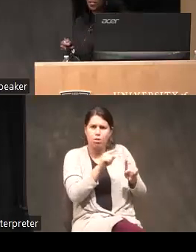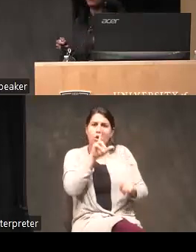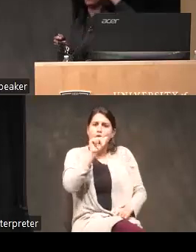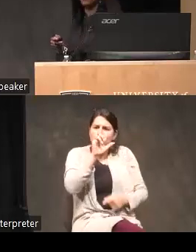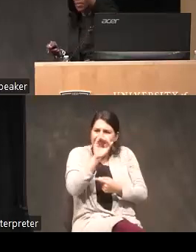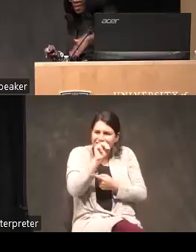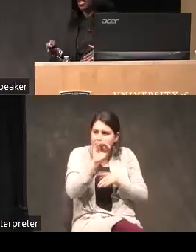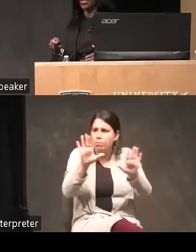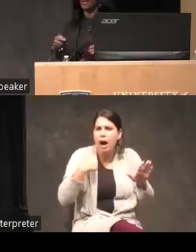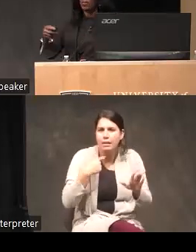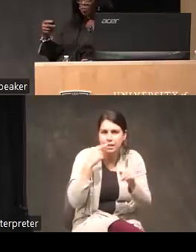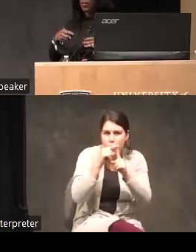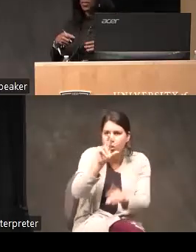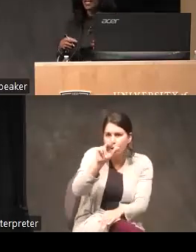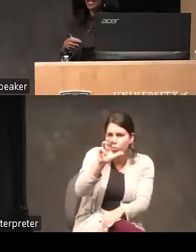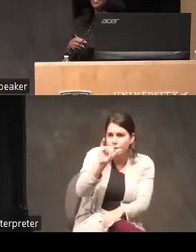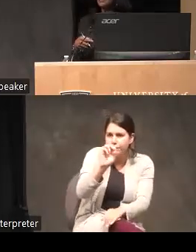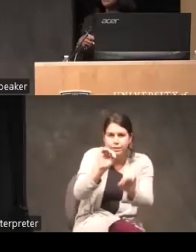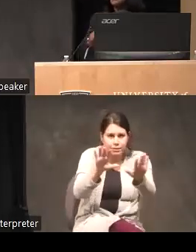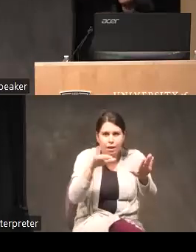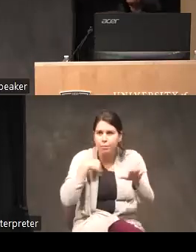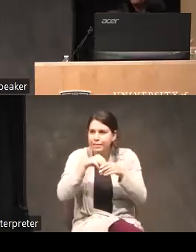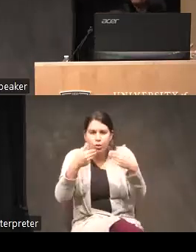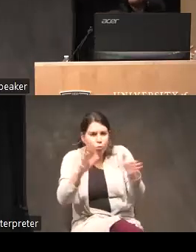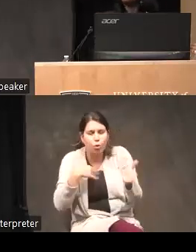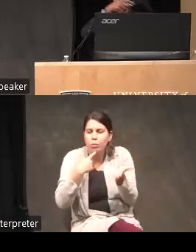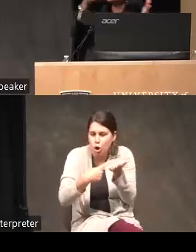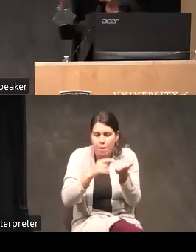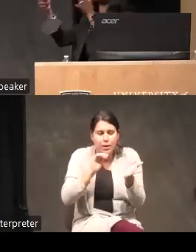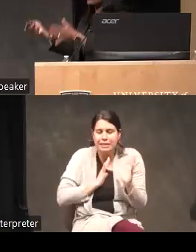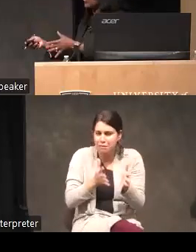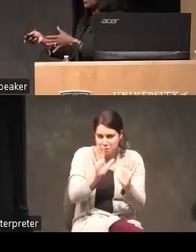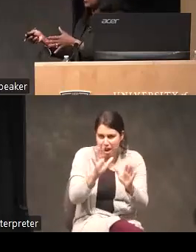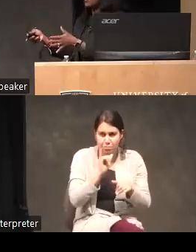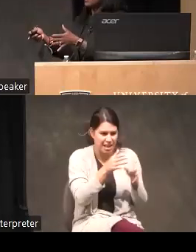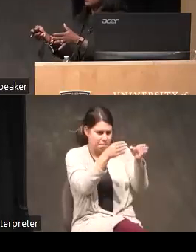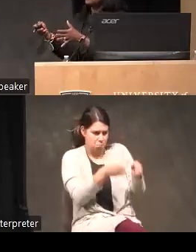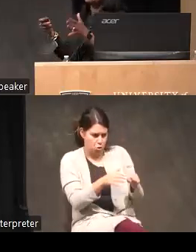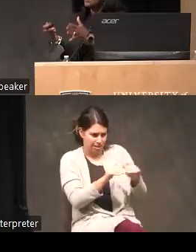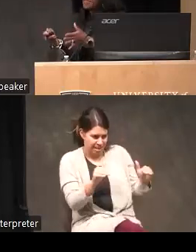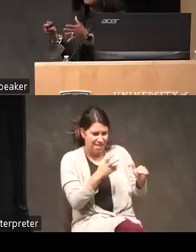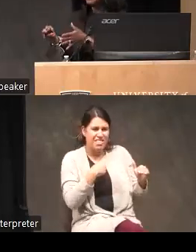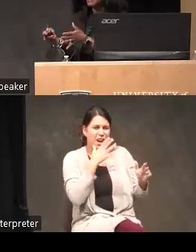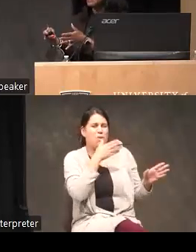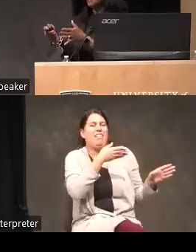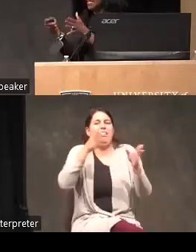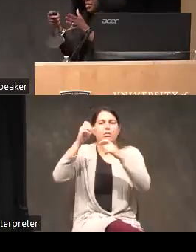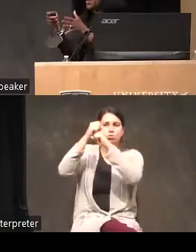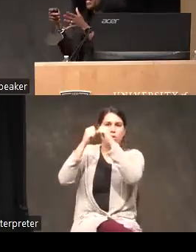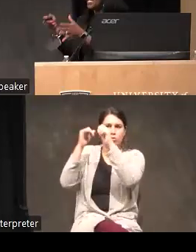it's in the room. We're going to talk about it. We'll be okay. And then I'm going to move to the structural, some